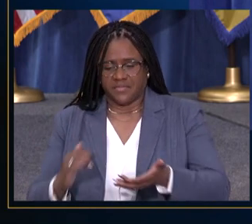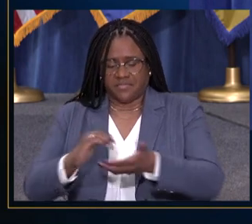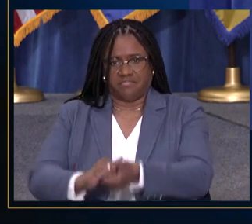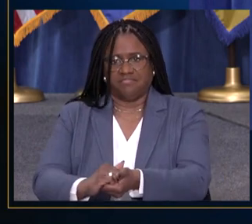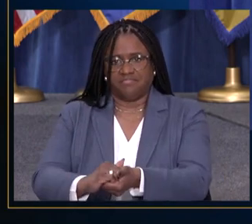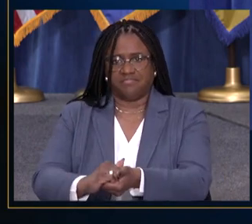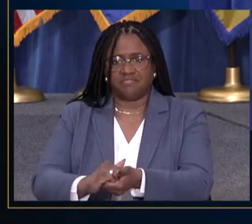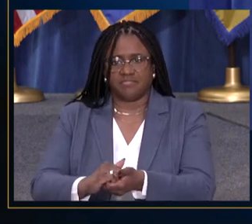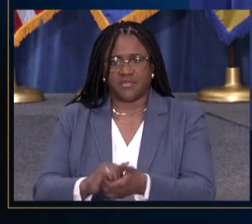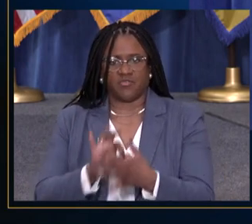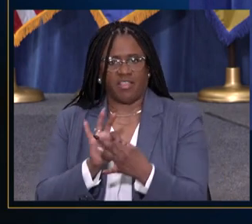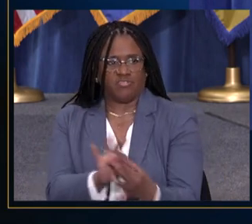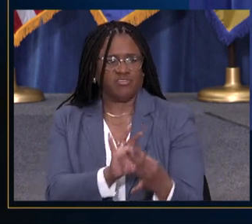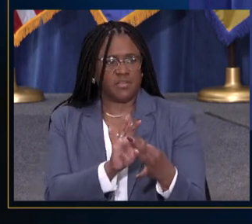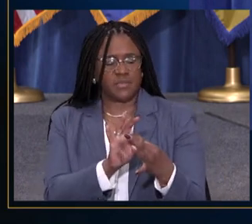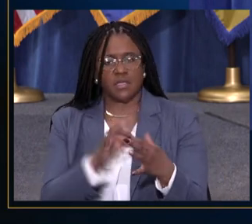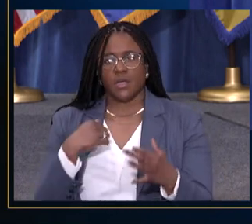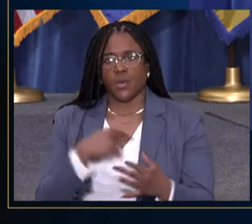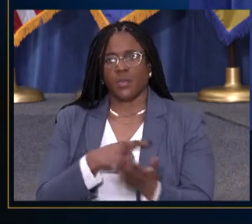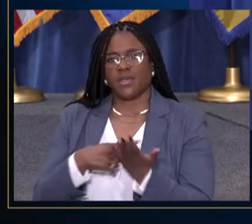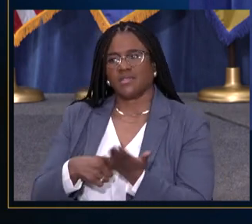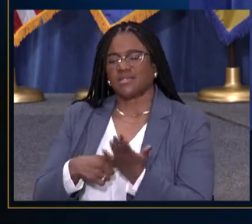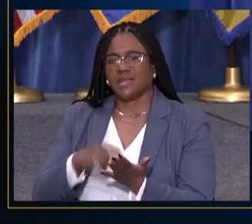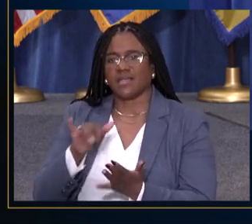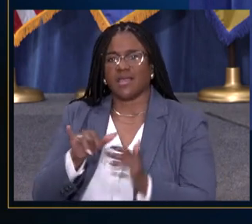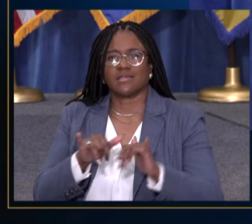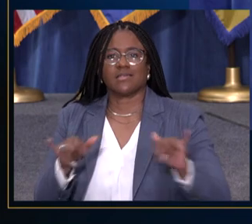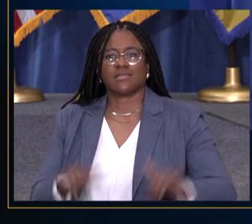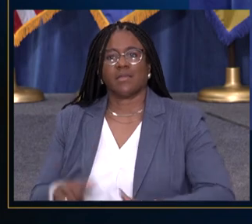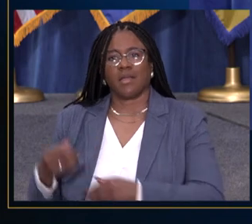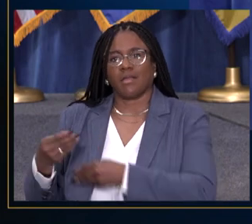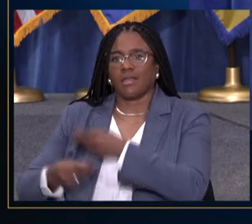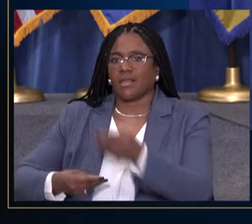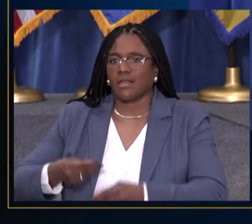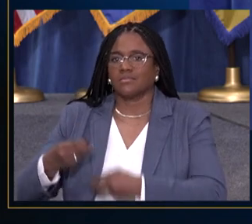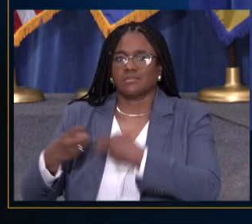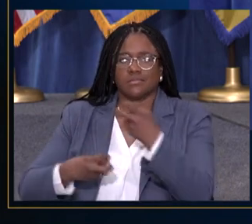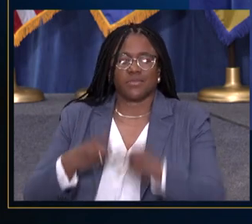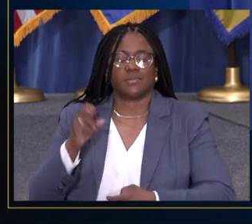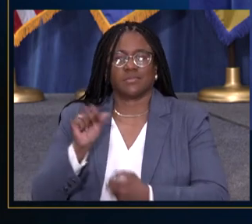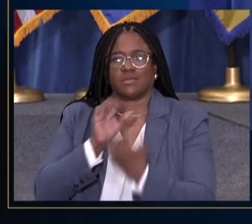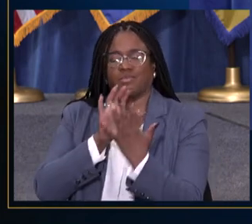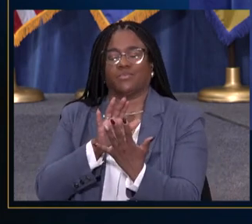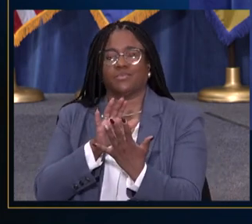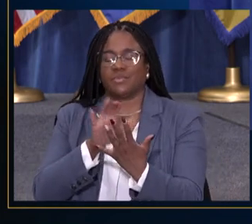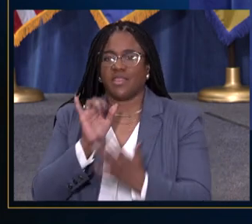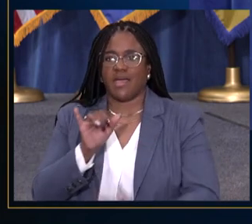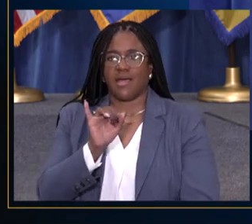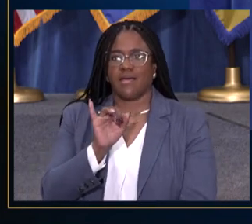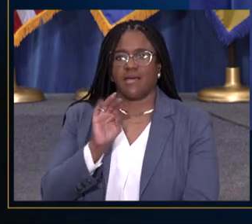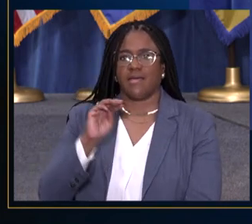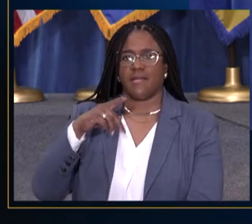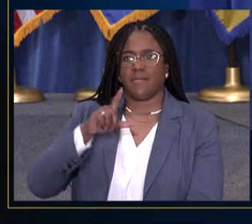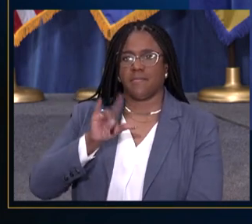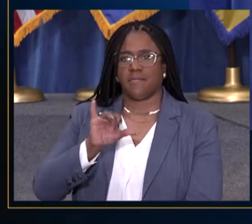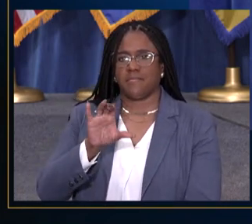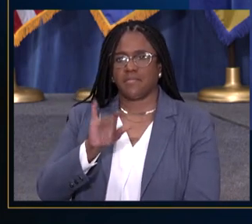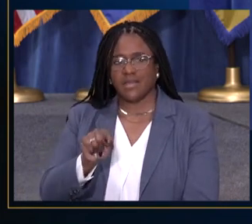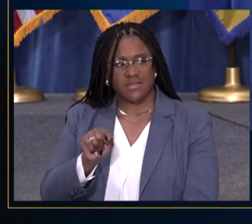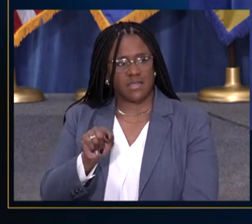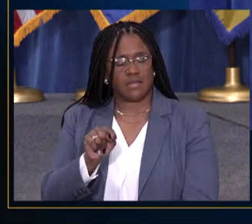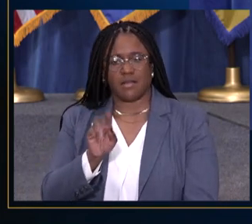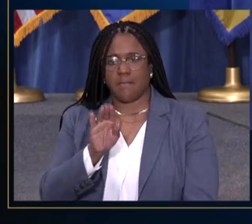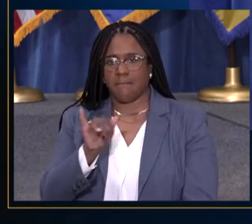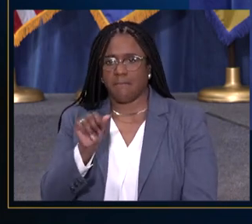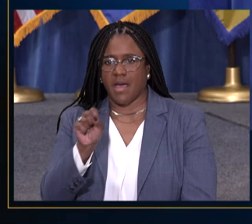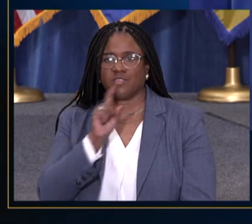relationships. We talked about, as Dr. Rachel mentioned, the systemic issues and things that are facing, and that implicit bias is what leads to mistreatment. And